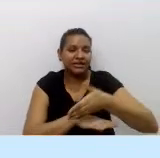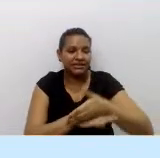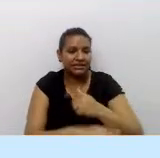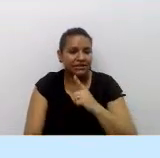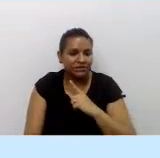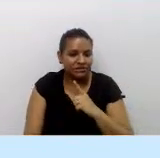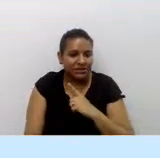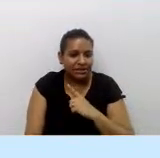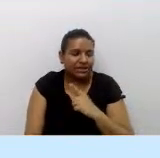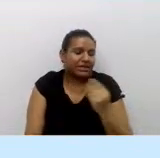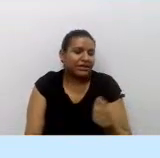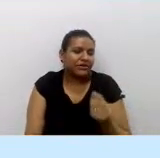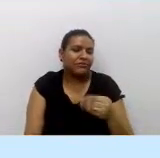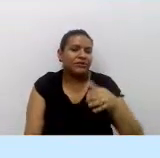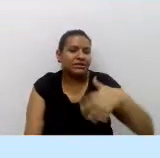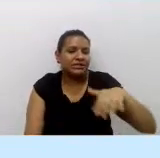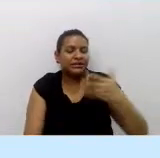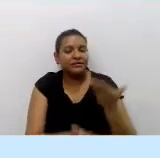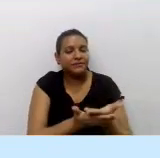working